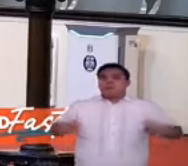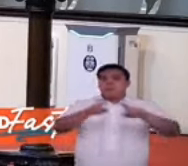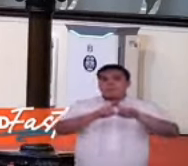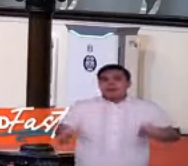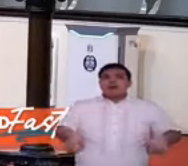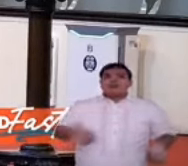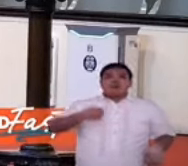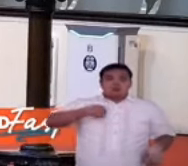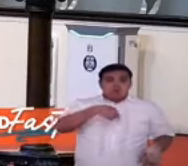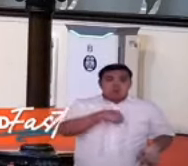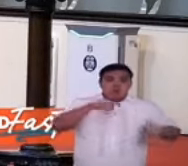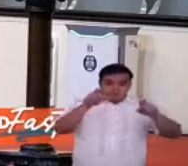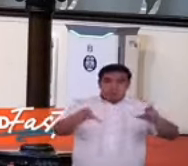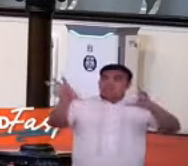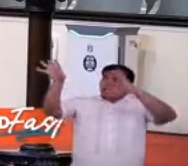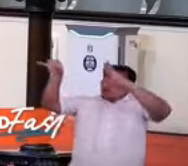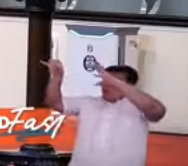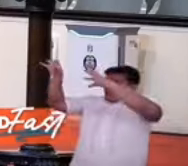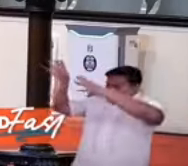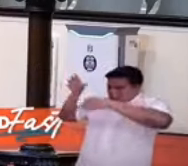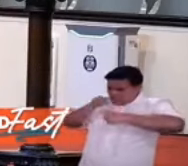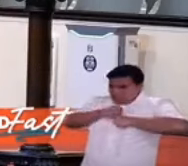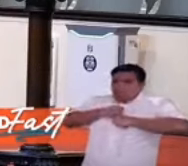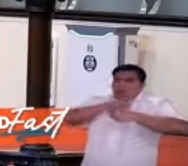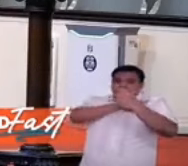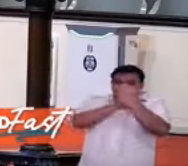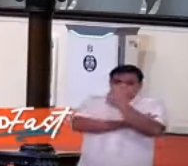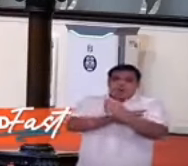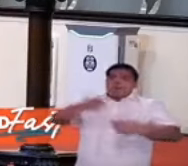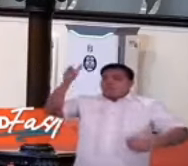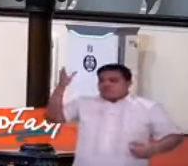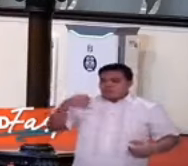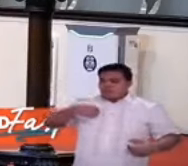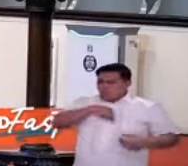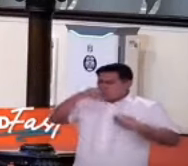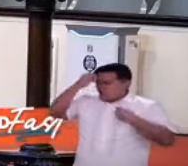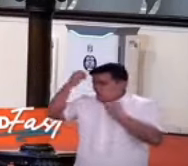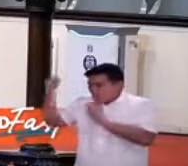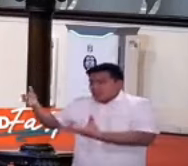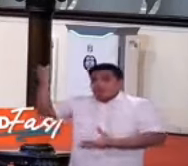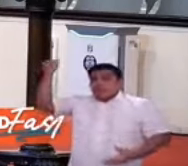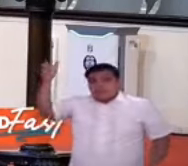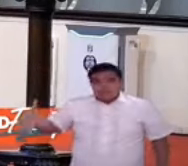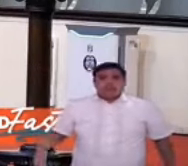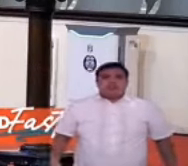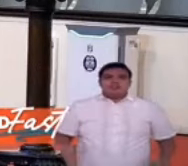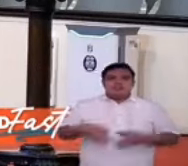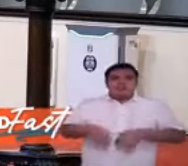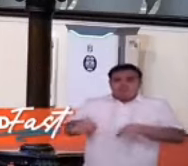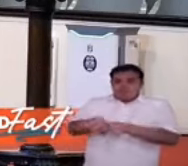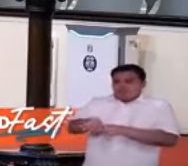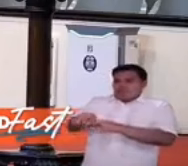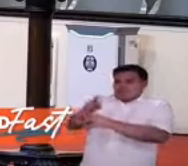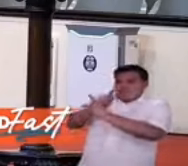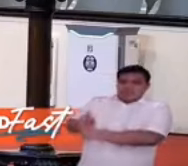But we are guaranteed power from God. If we just obey the Word of God, magbantay ta,